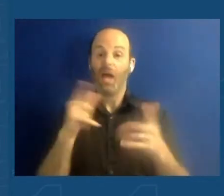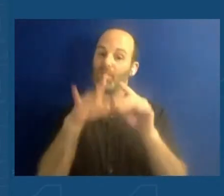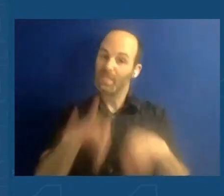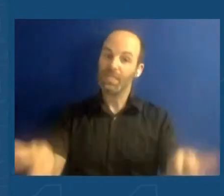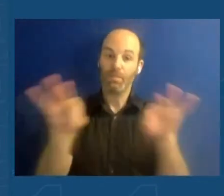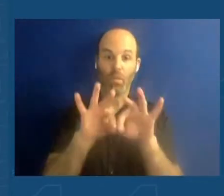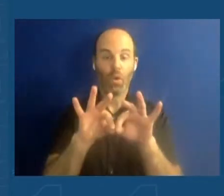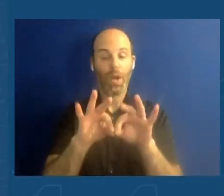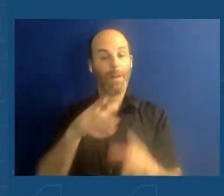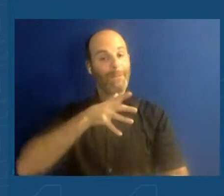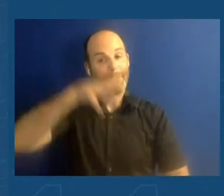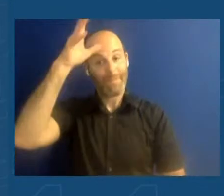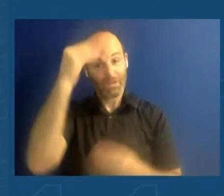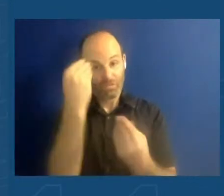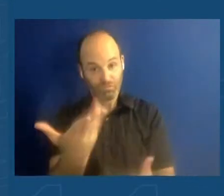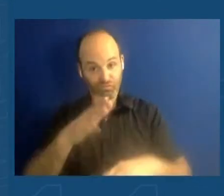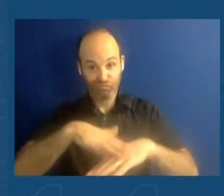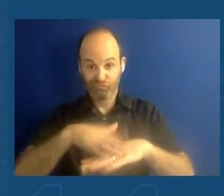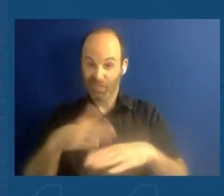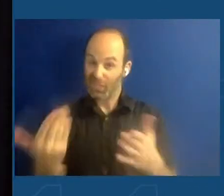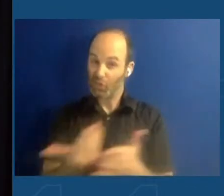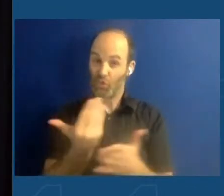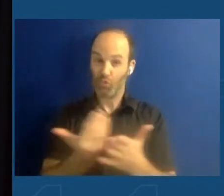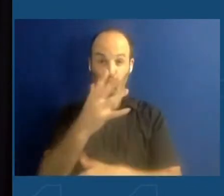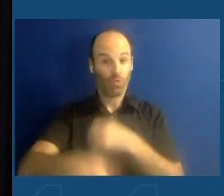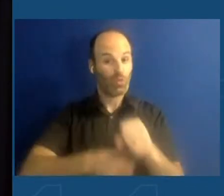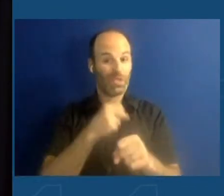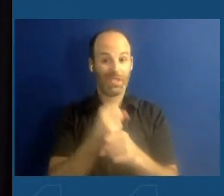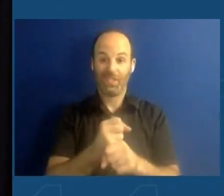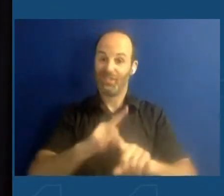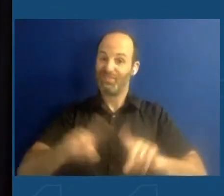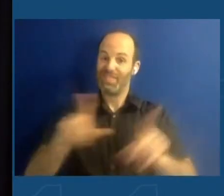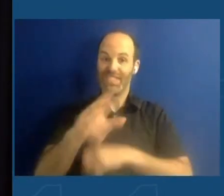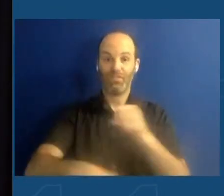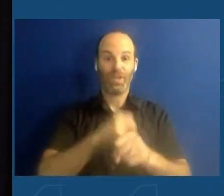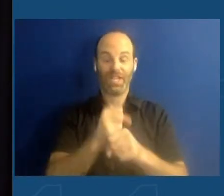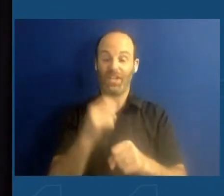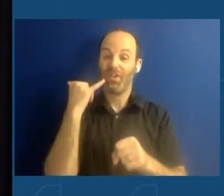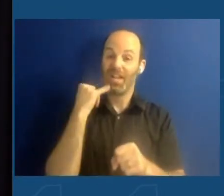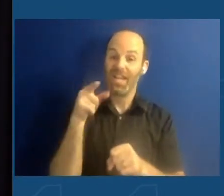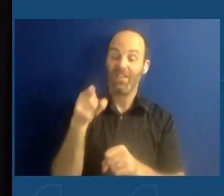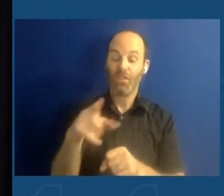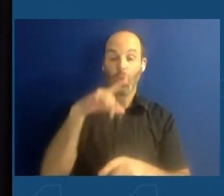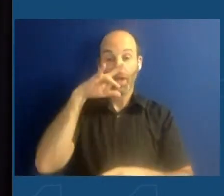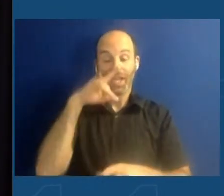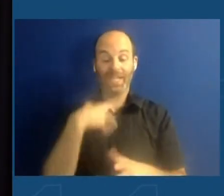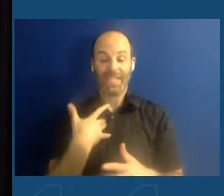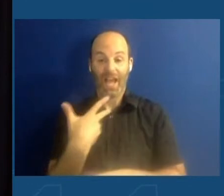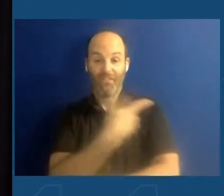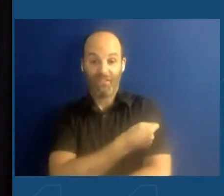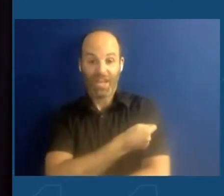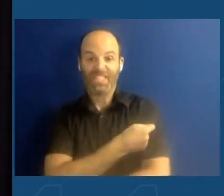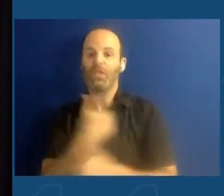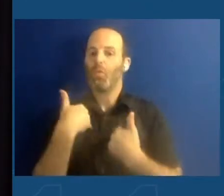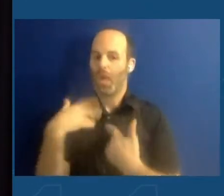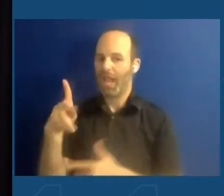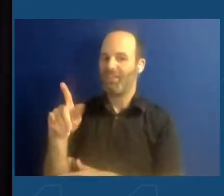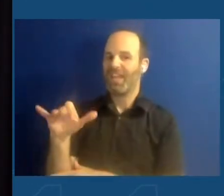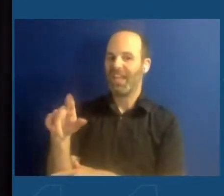different year. It's a very different year, especially if your kids are vaccinated. We do have test kits. We're trying to just draw